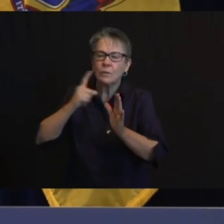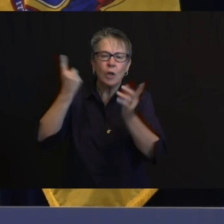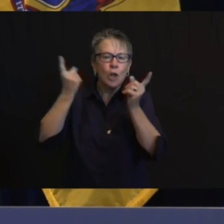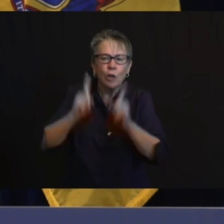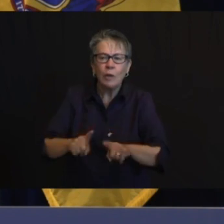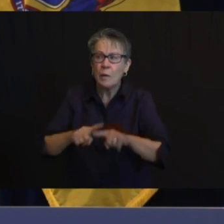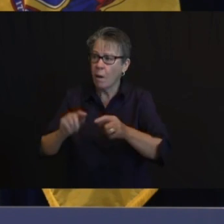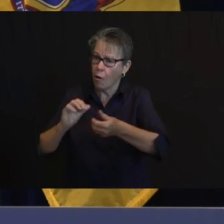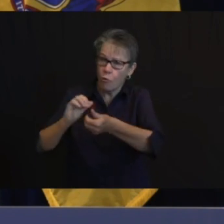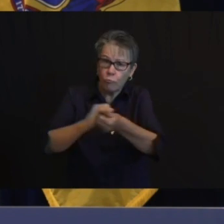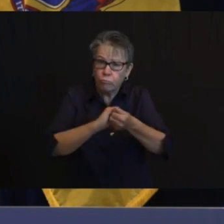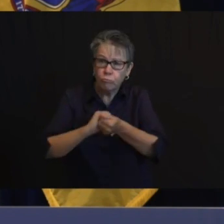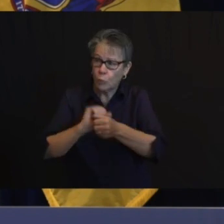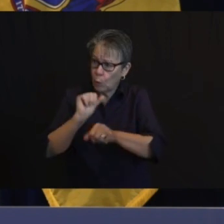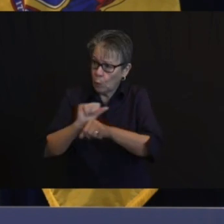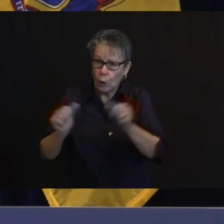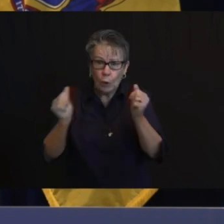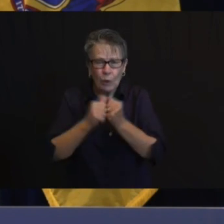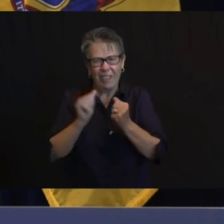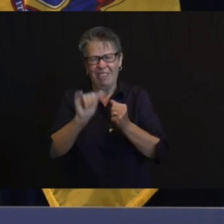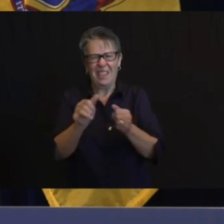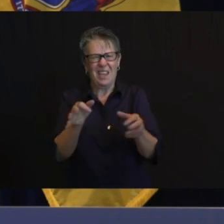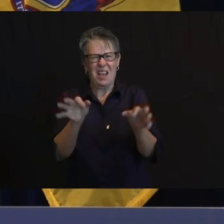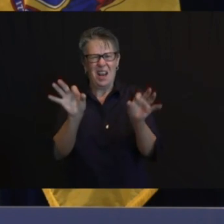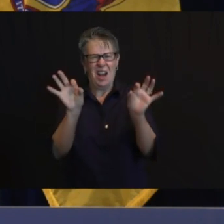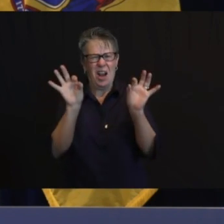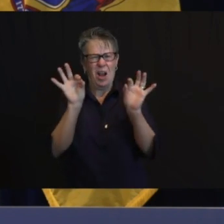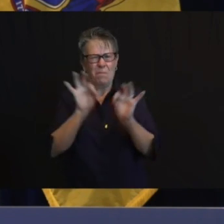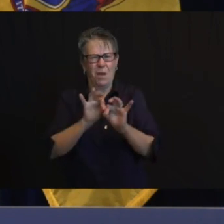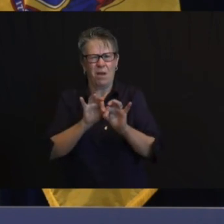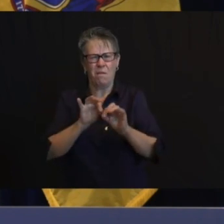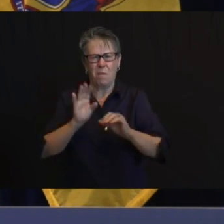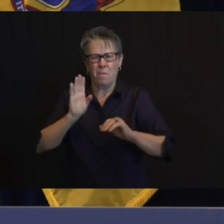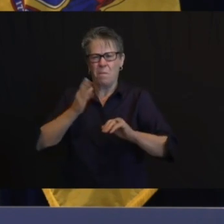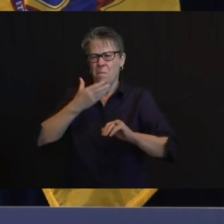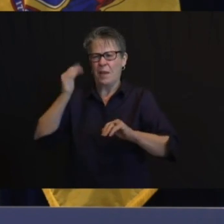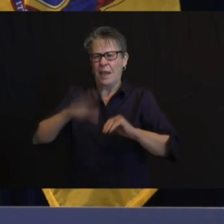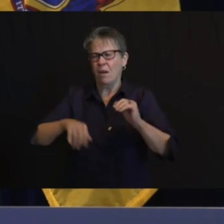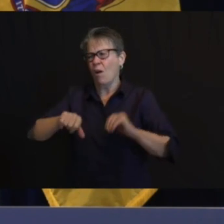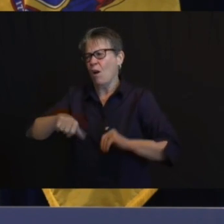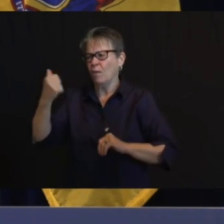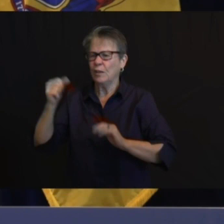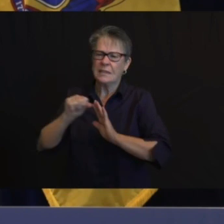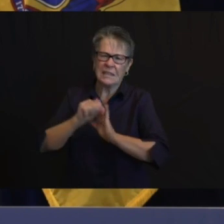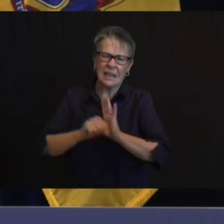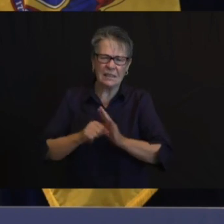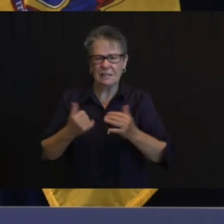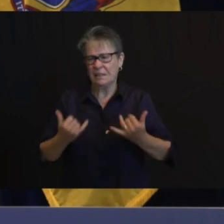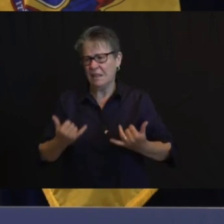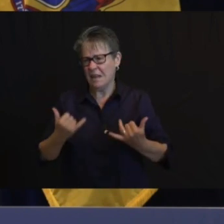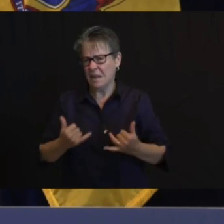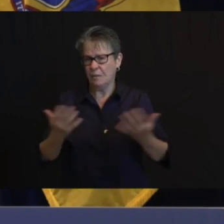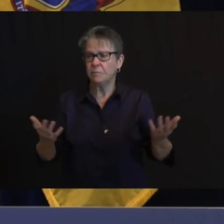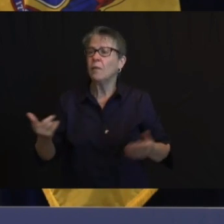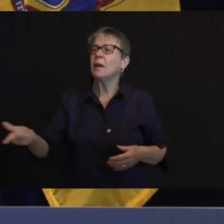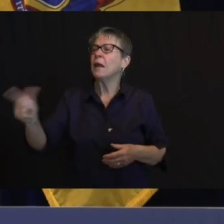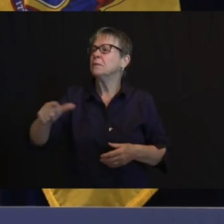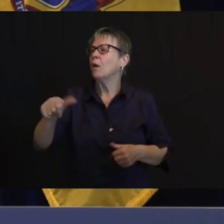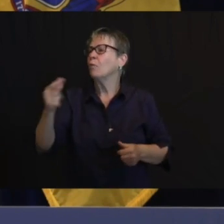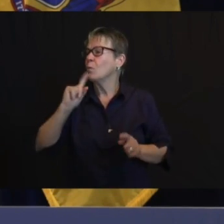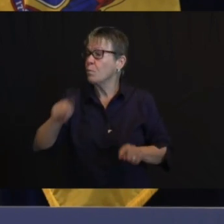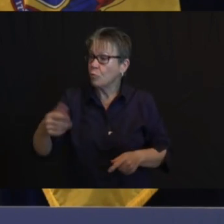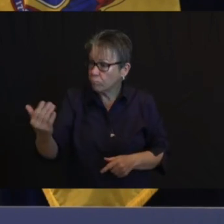together unlike any other American state, and I think we wear that all as a badge of honor. Sir. Afternoon, Governor. Hey, good